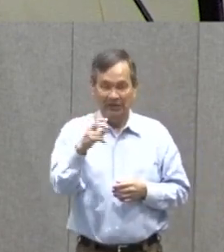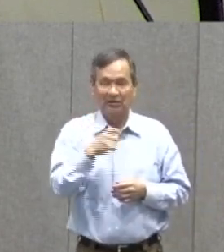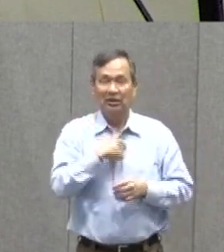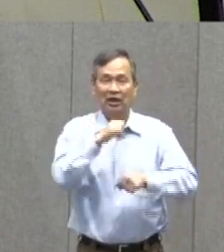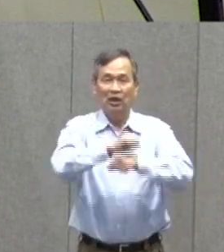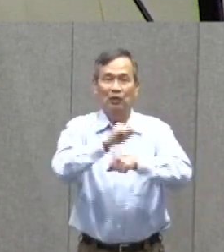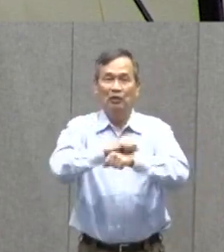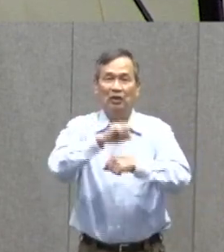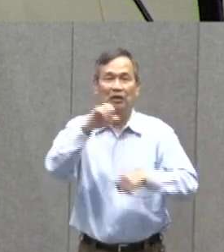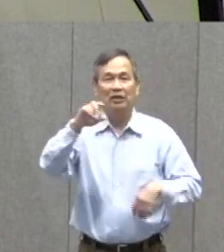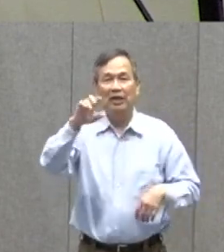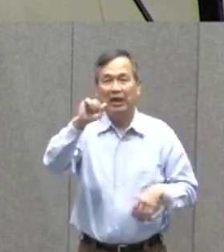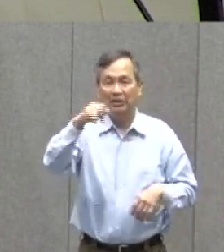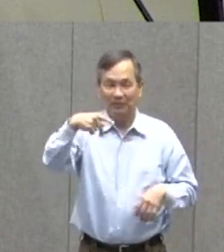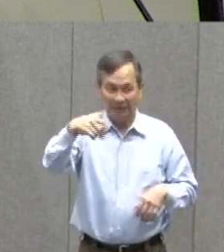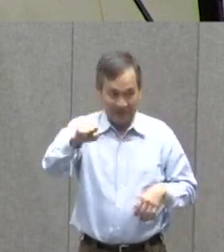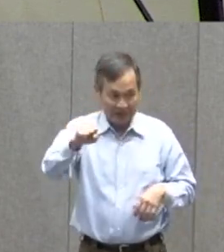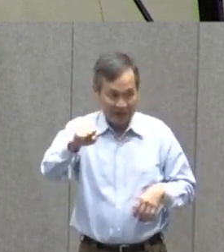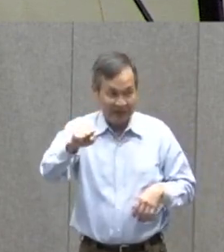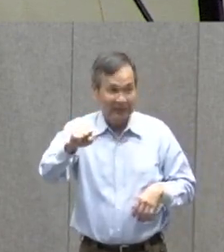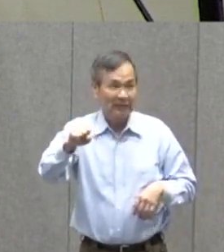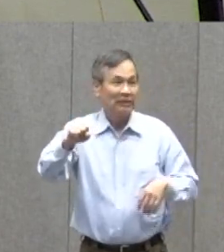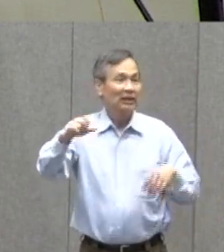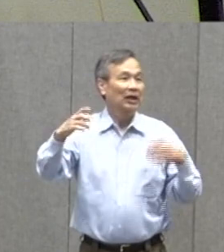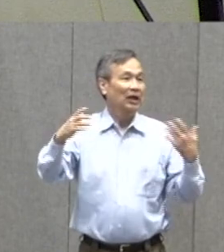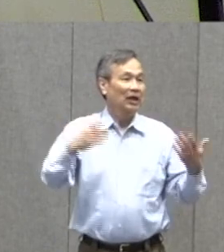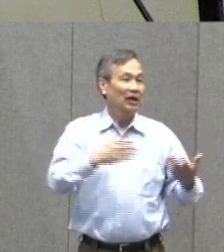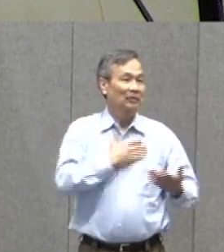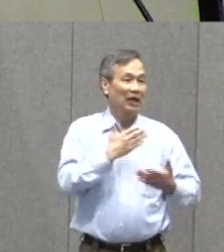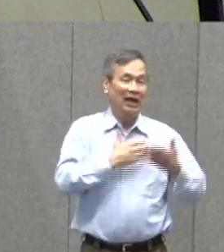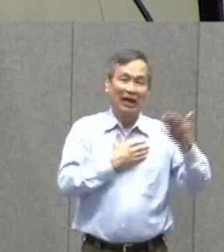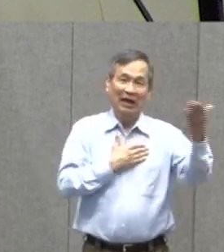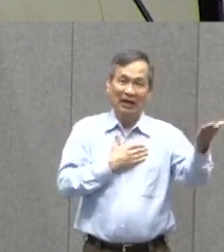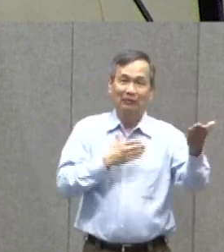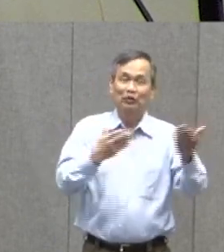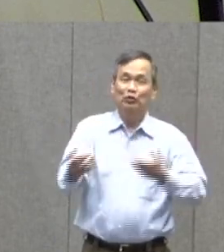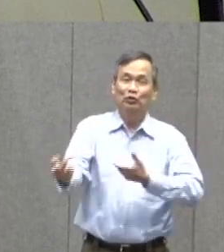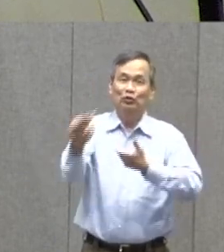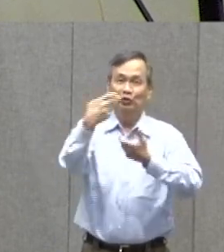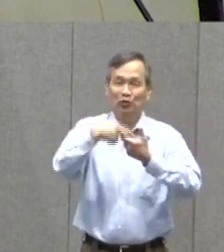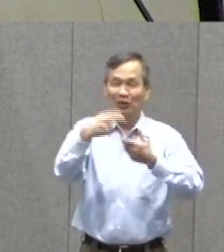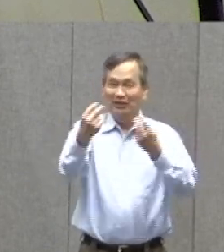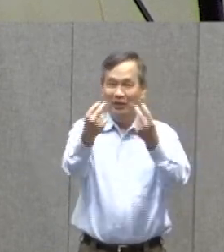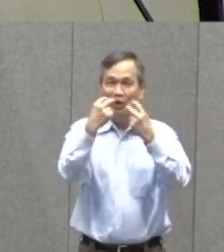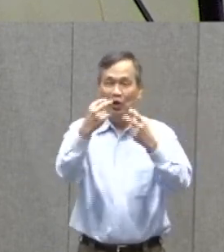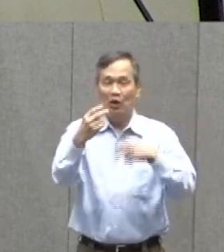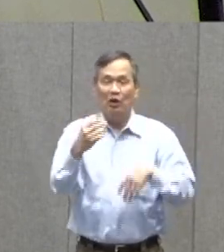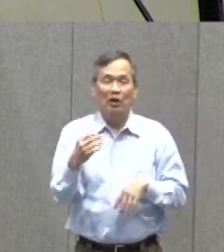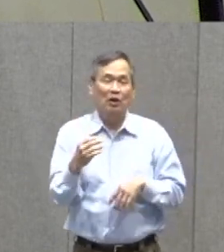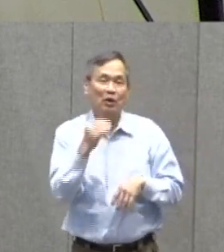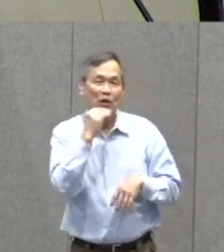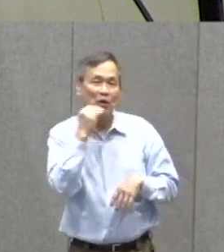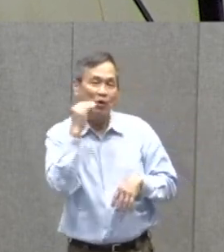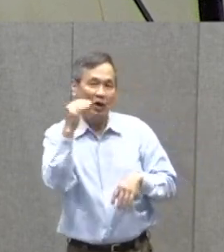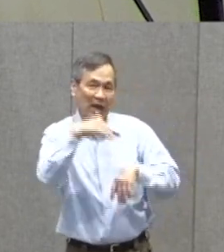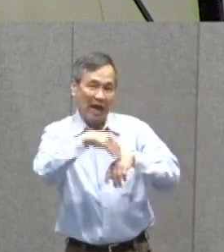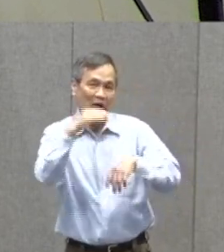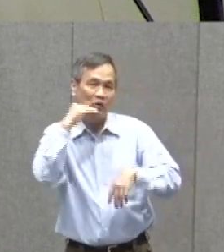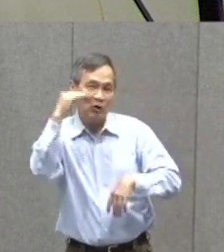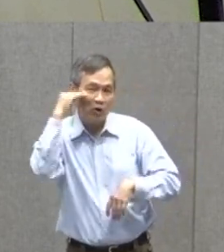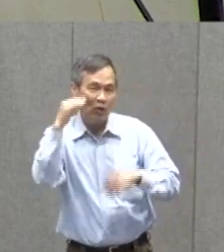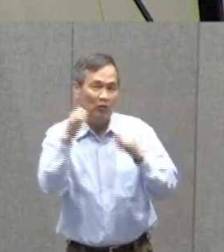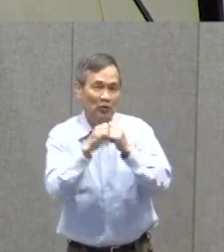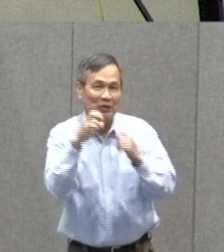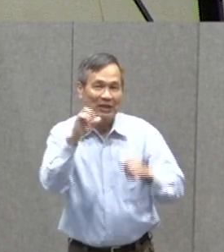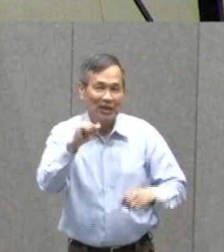at Albuquerque Public Schools, and I'm glad, boys and girls, that you're joining us in this episode of Home with APS, and